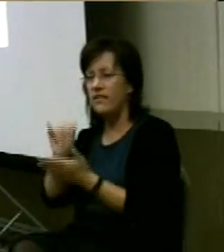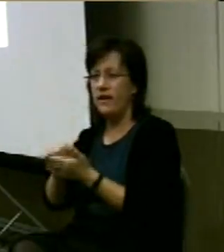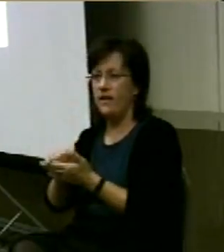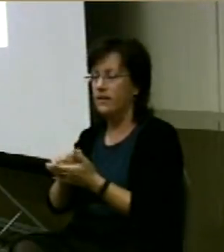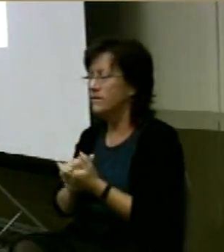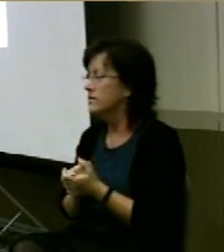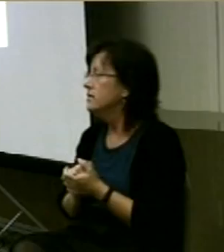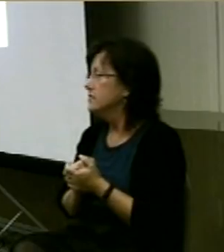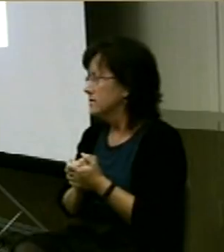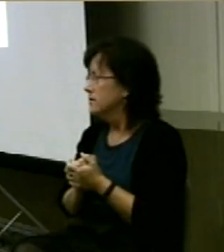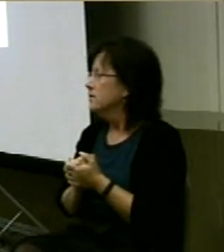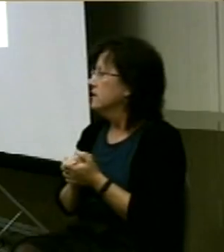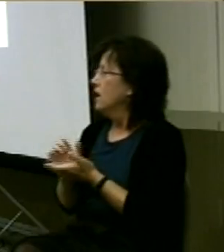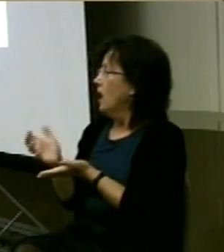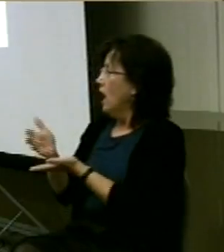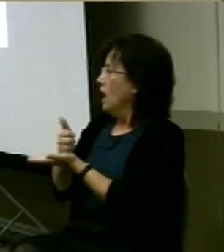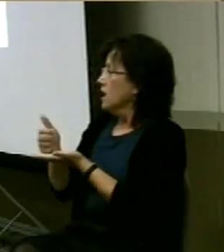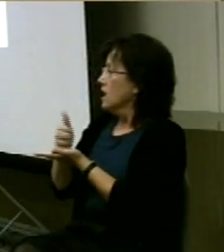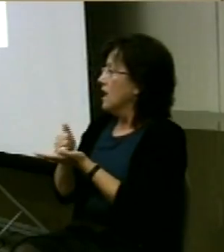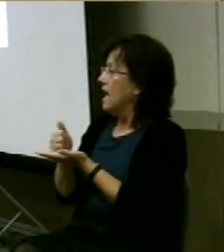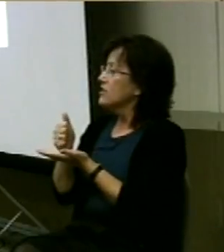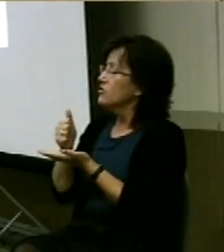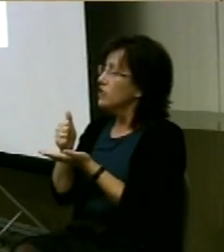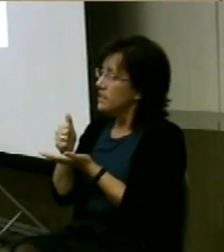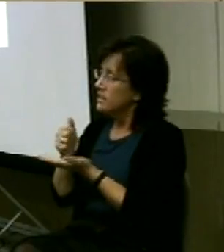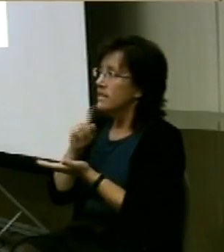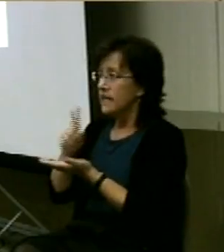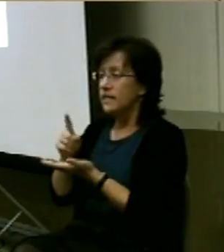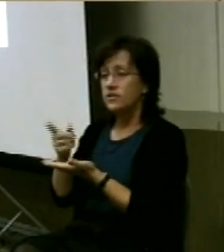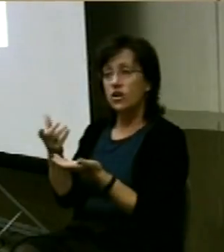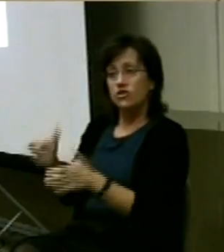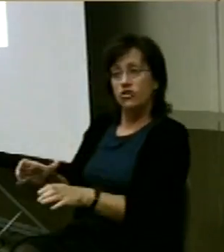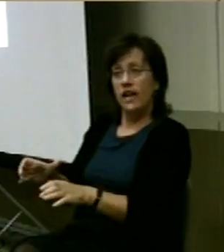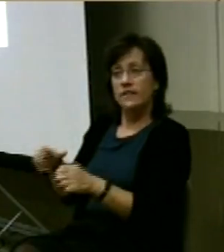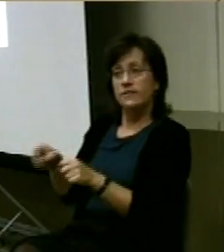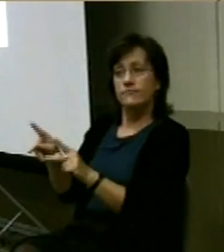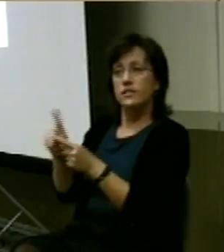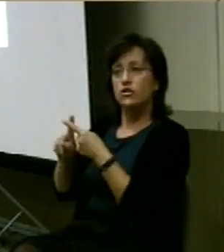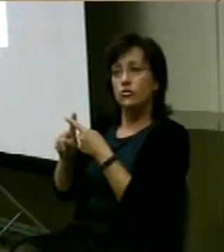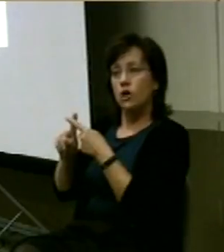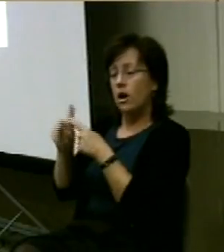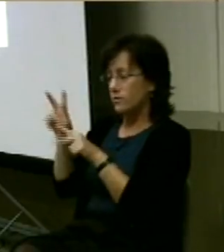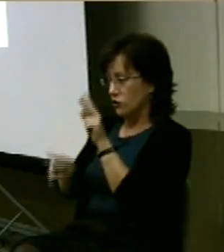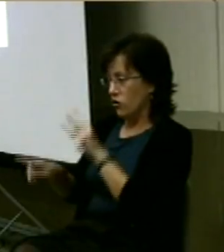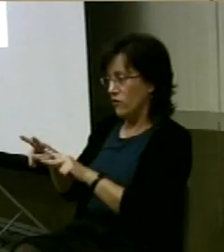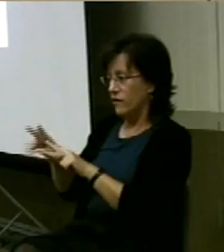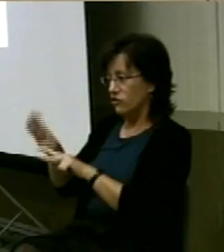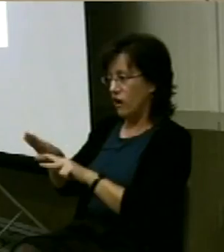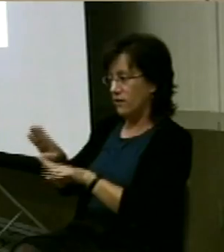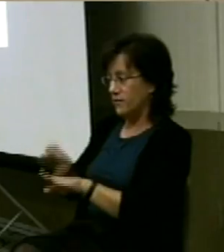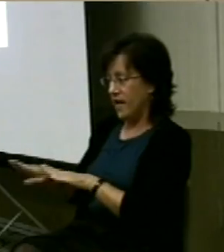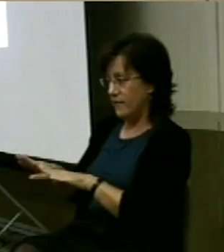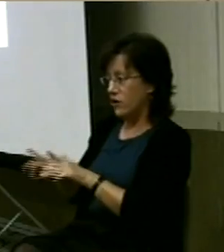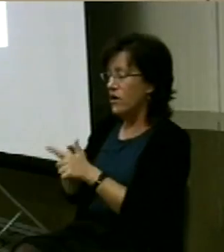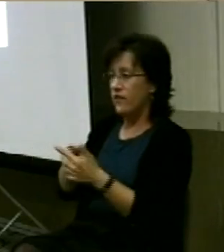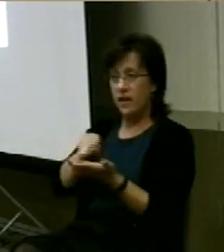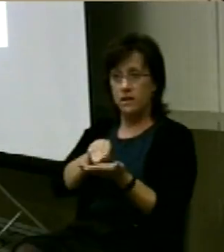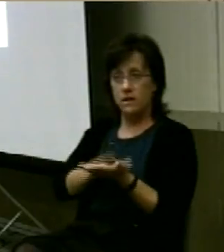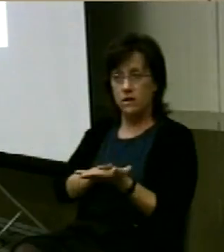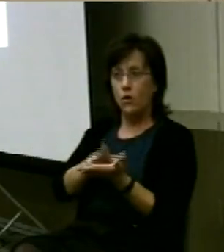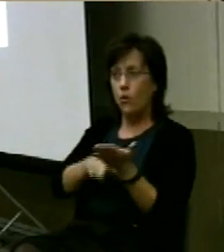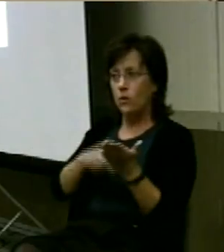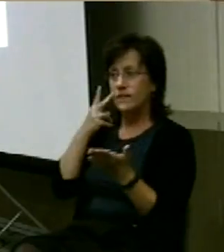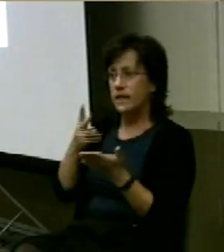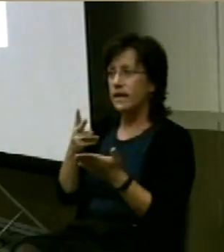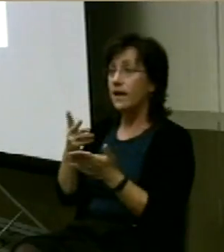collection, what we're talking about is the chance to observe the child's behavior and record what we see. The key word there is observe. So it's